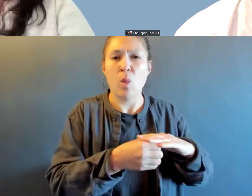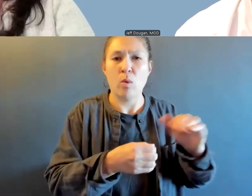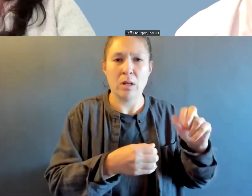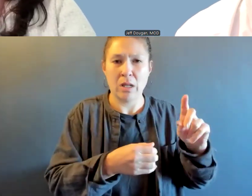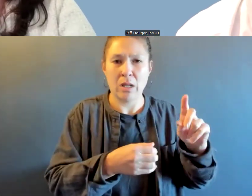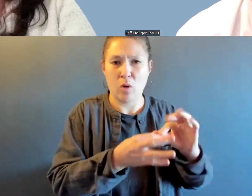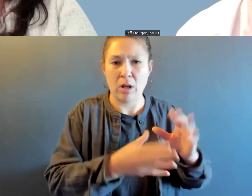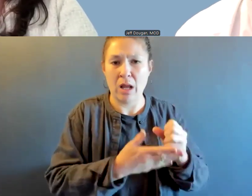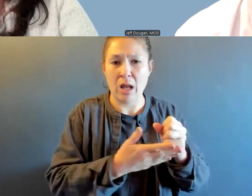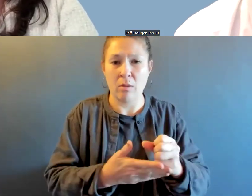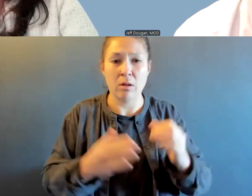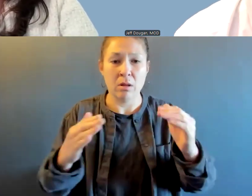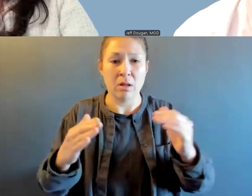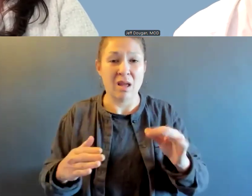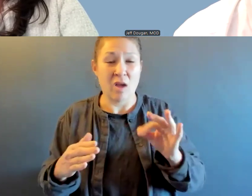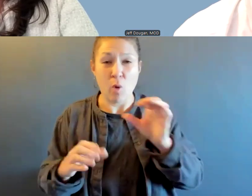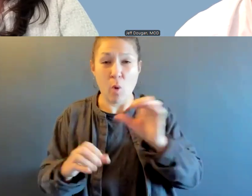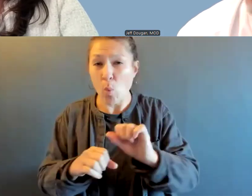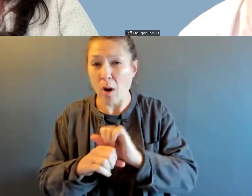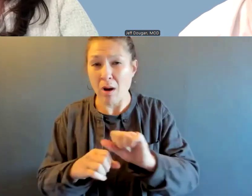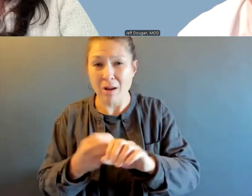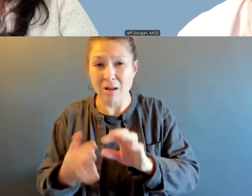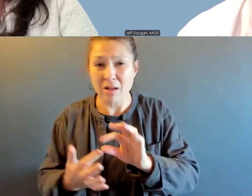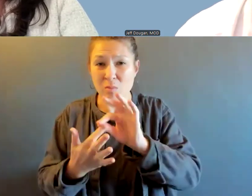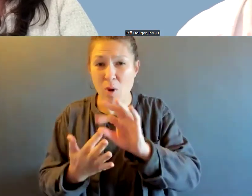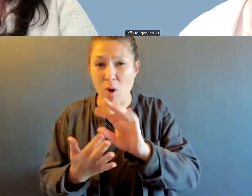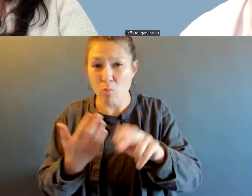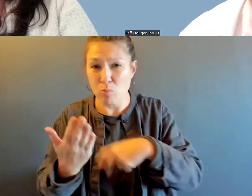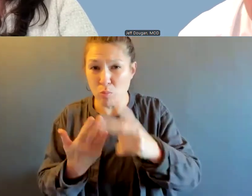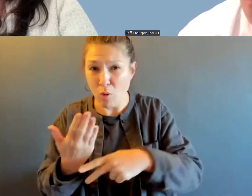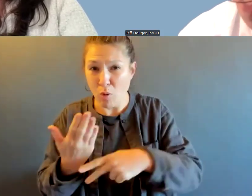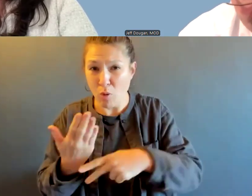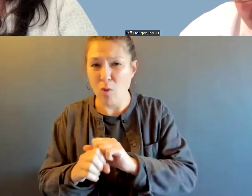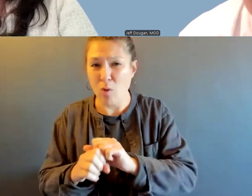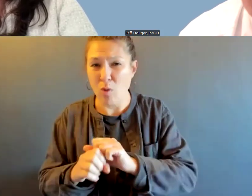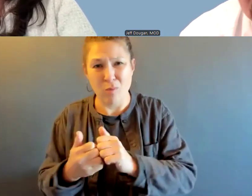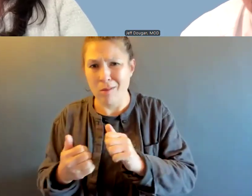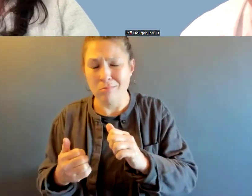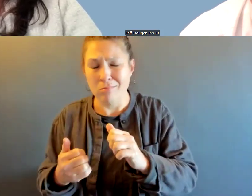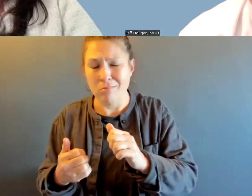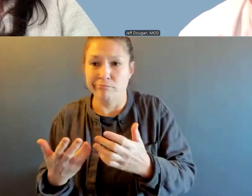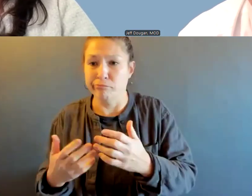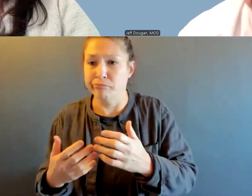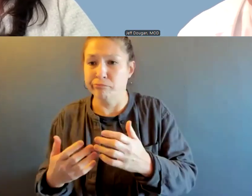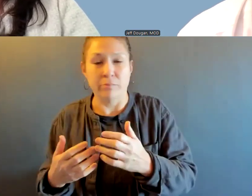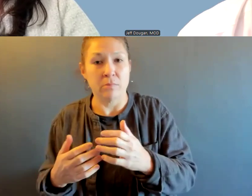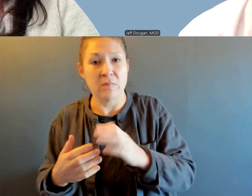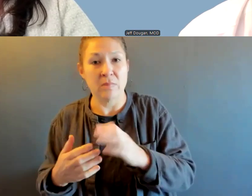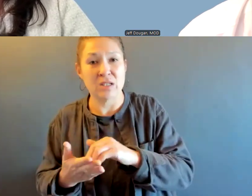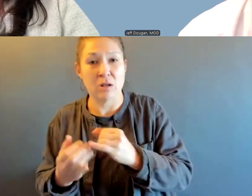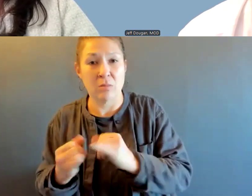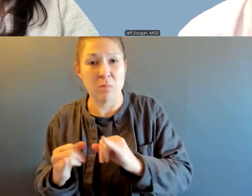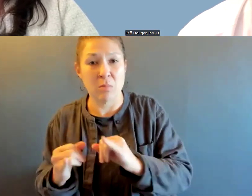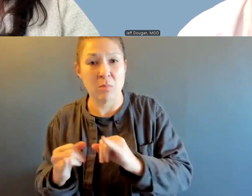local Center for Independent Living is working on or promoting, then you want to go work with them. But as a commission member, you're raised up a little